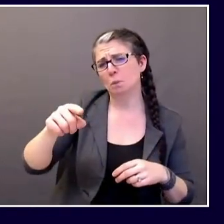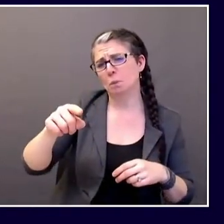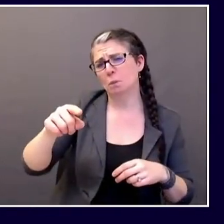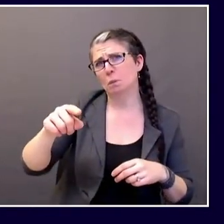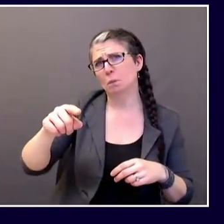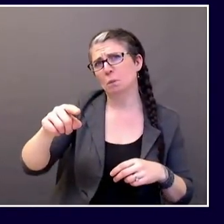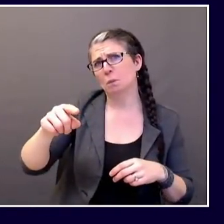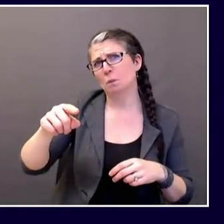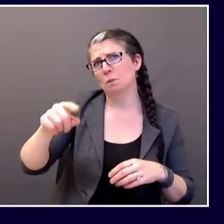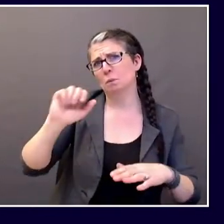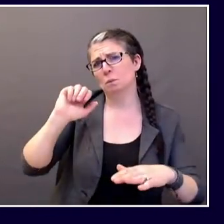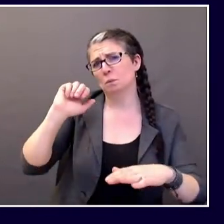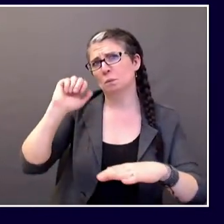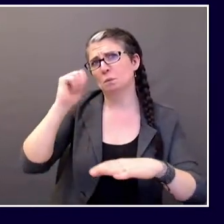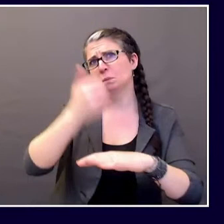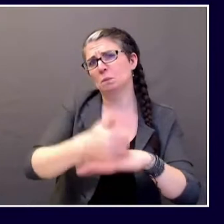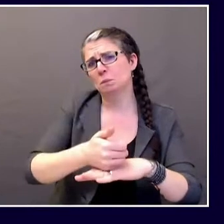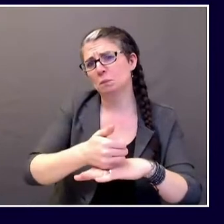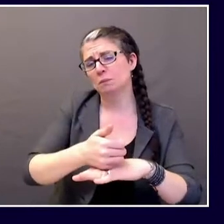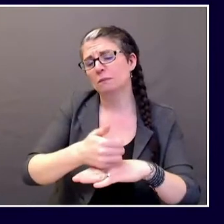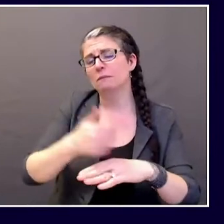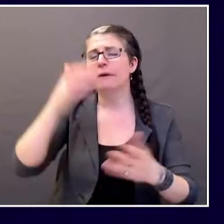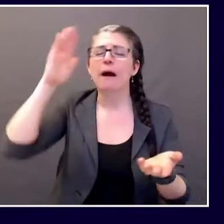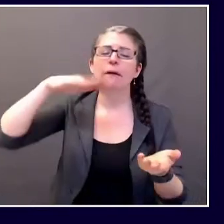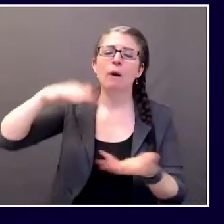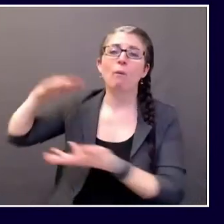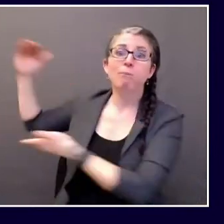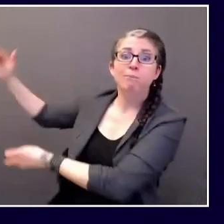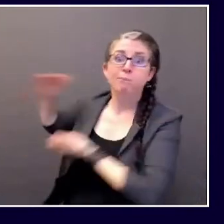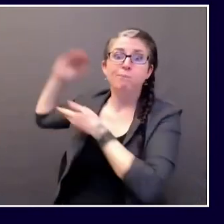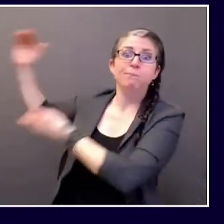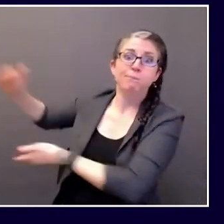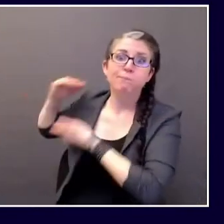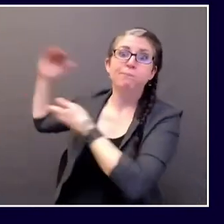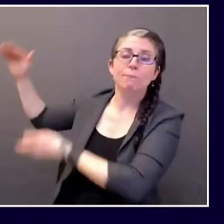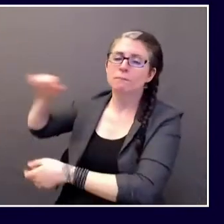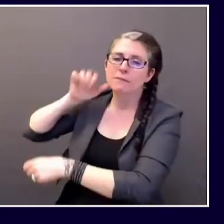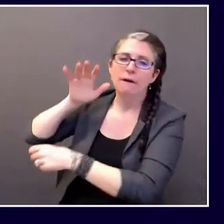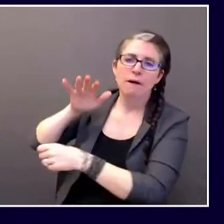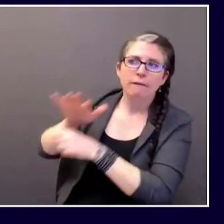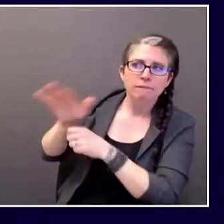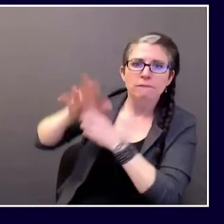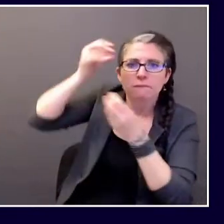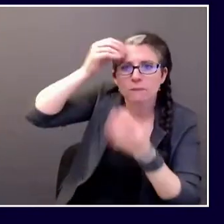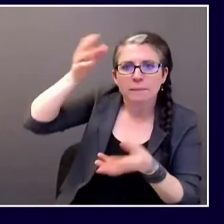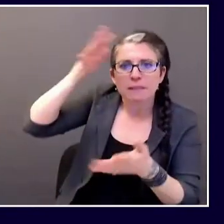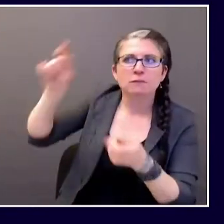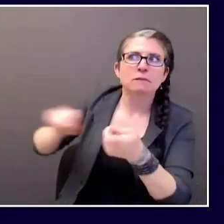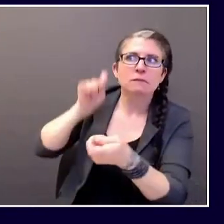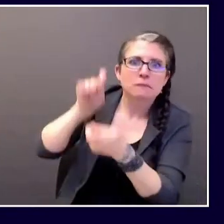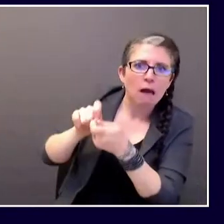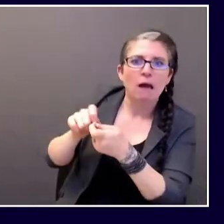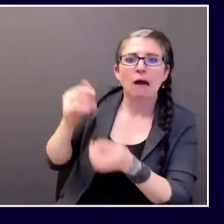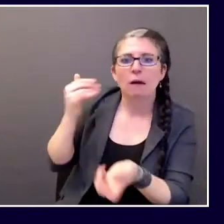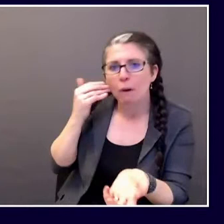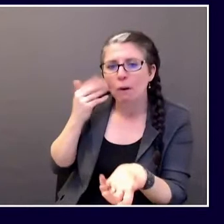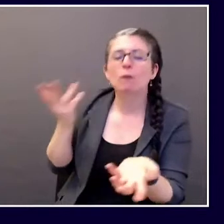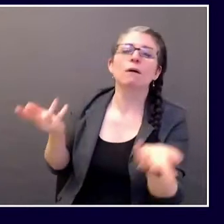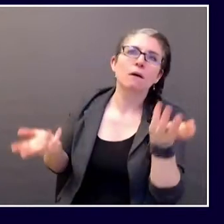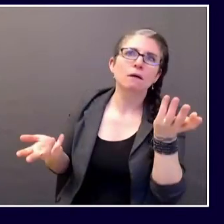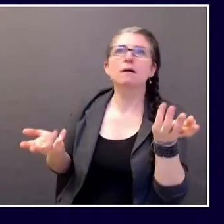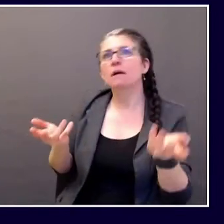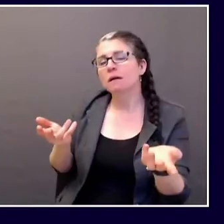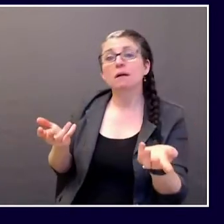this doesn't sound like, it sounds like a plan that, because of supply, isn't able to be a hard promise at this point. Is that a fair